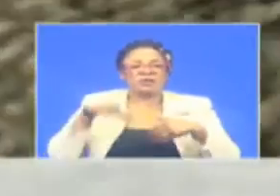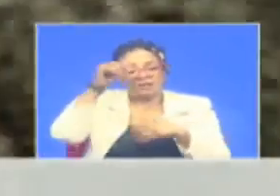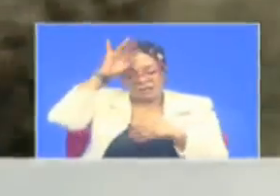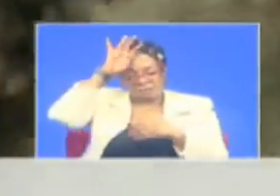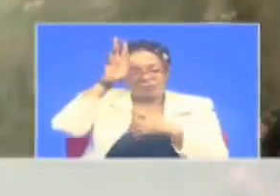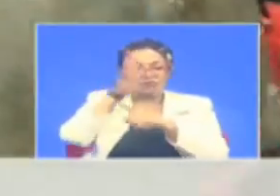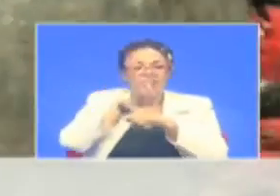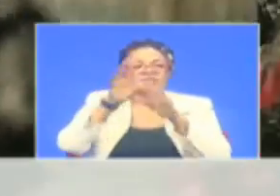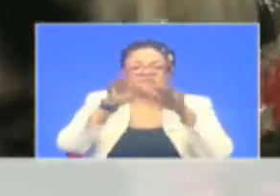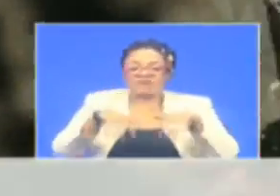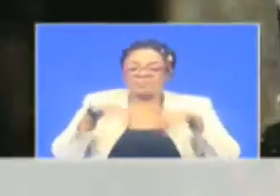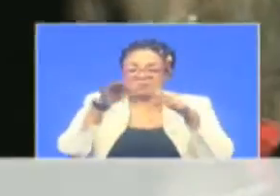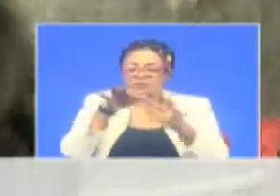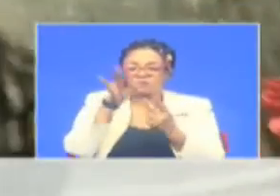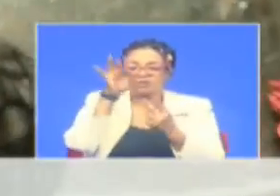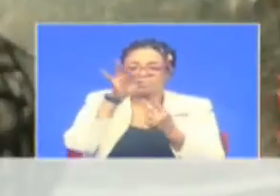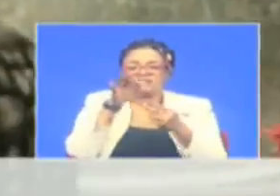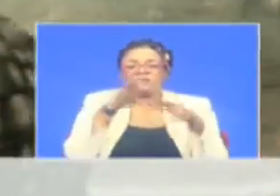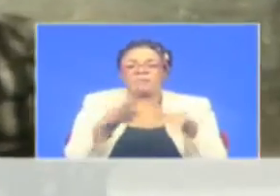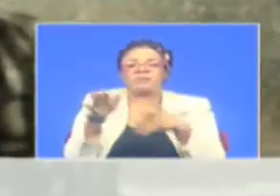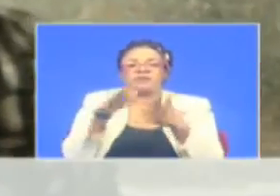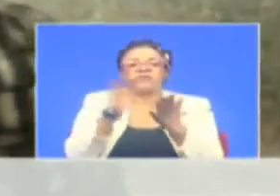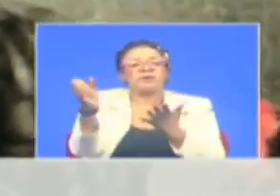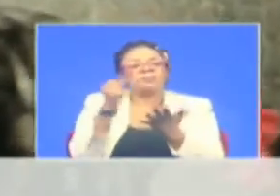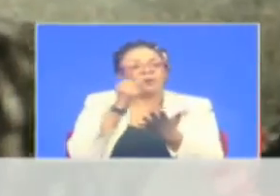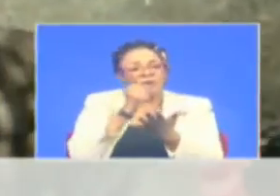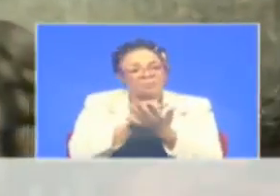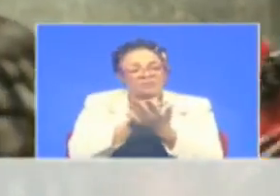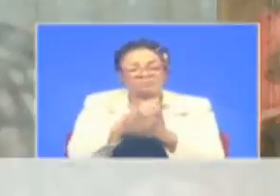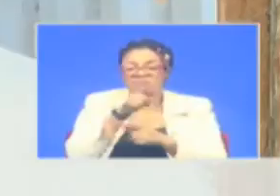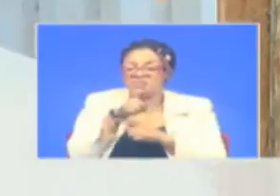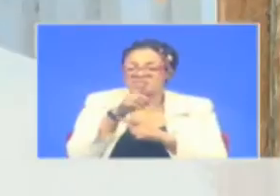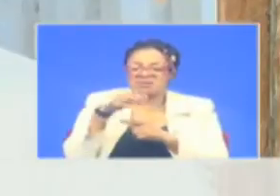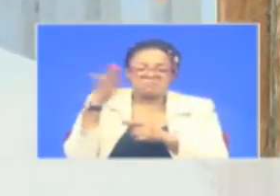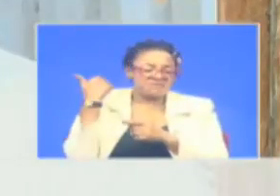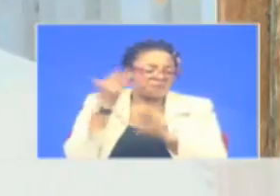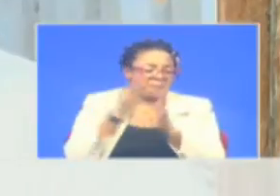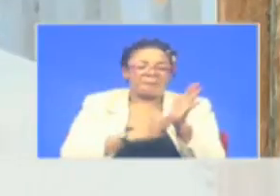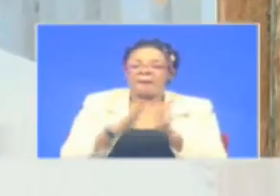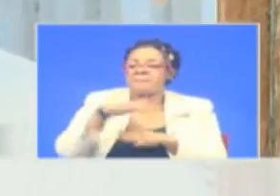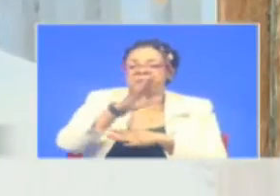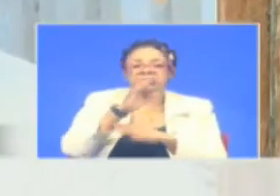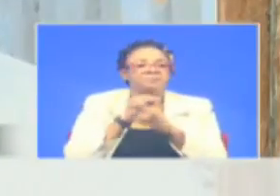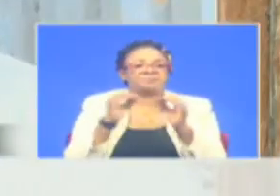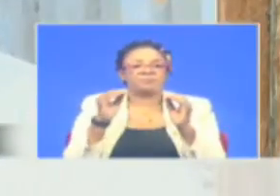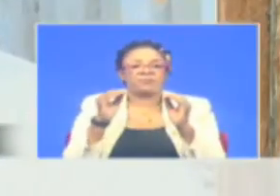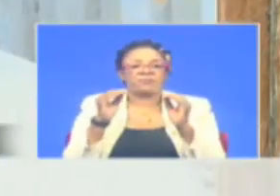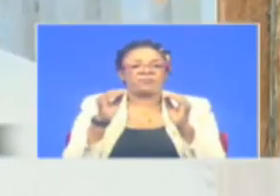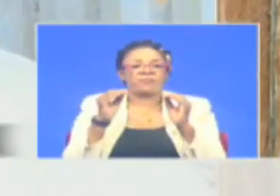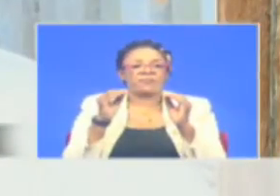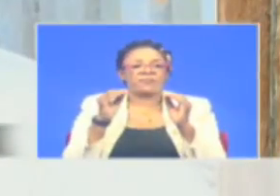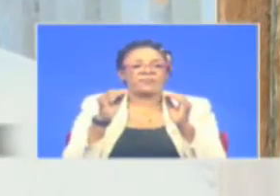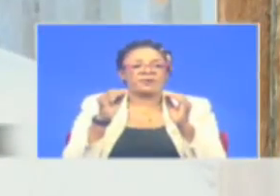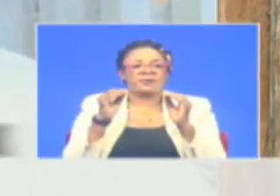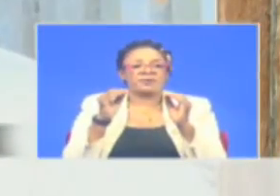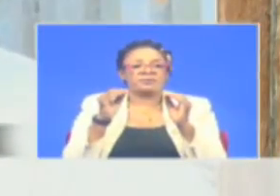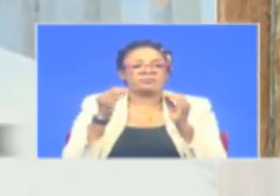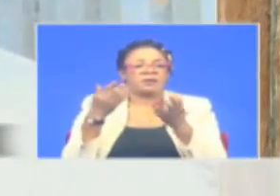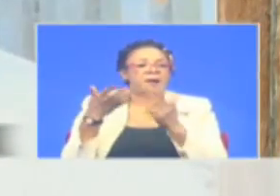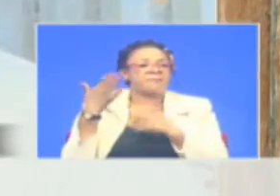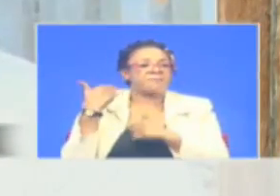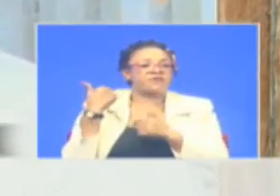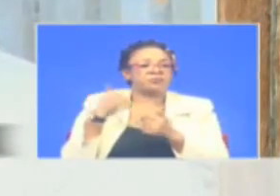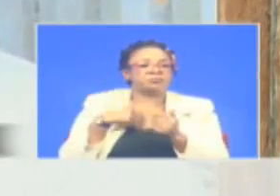farming as an alternative means of employment, but this wasn't always her plan. Farming was a dirty job to me. Before, my mother used to do